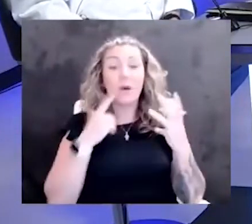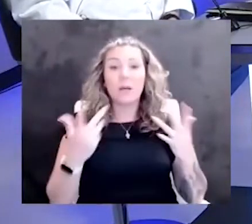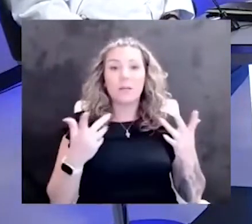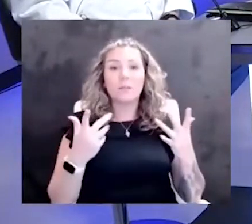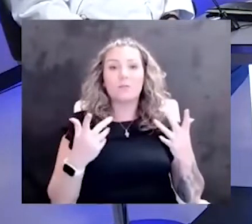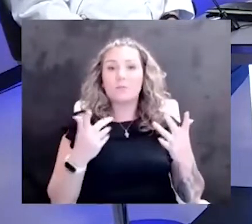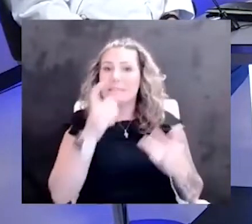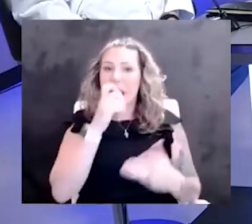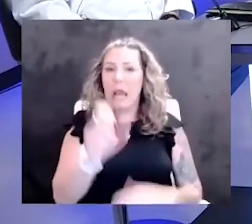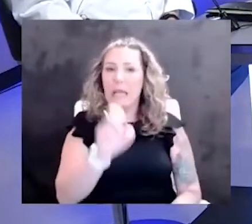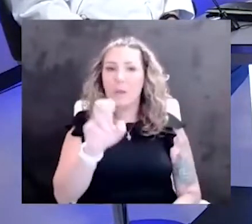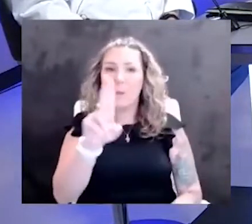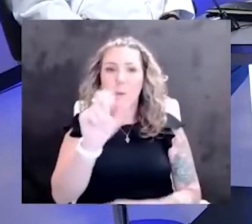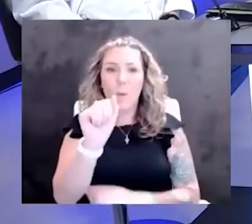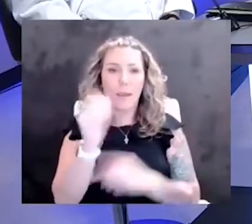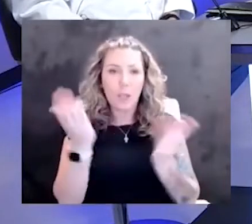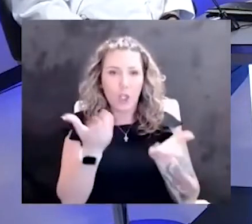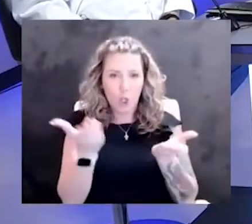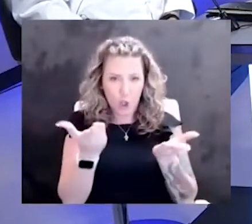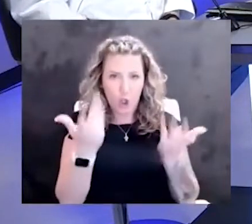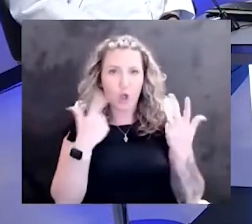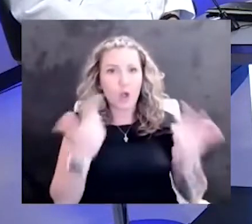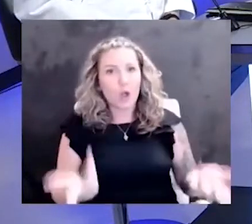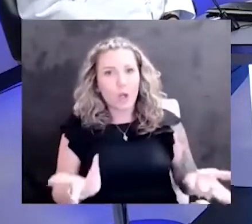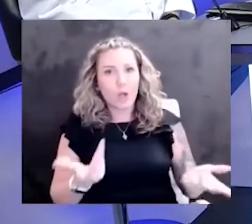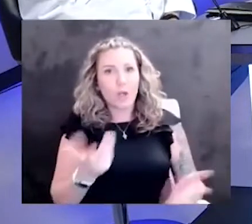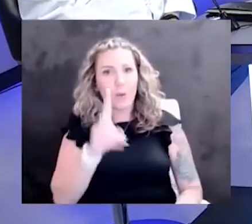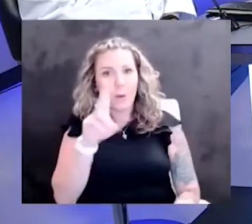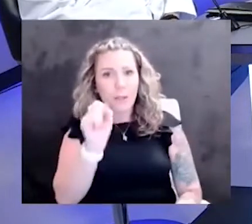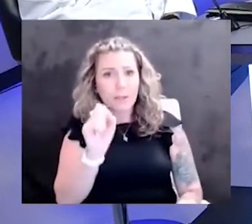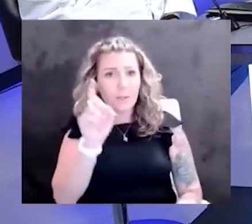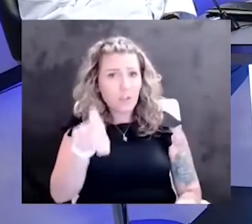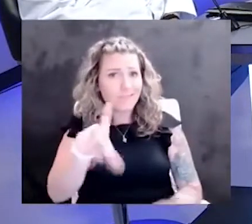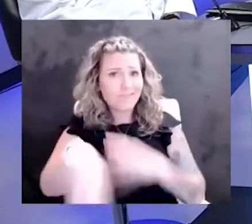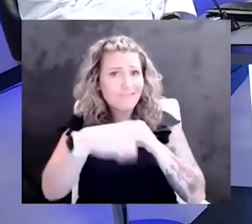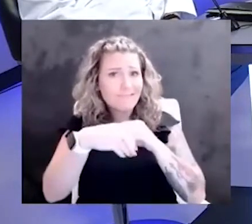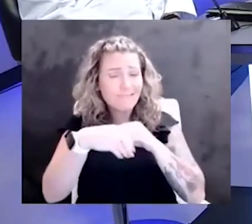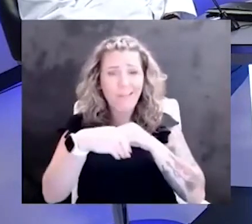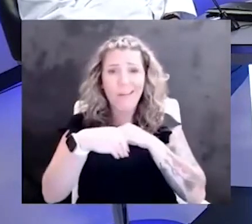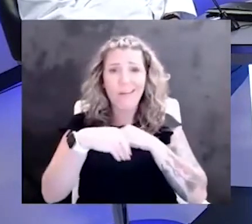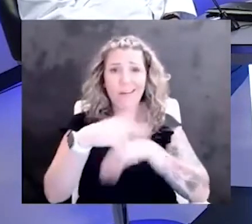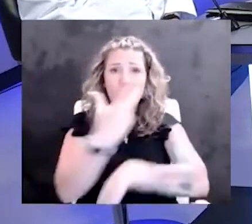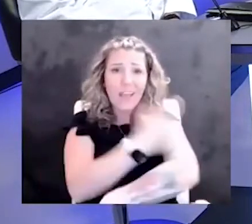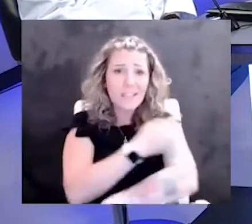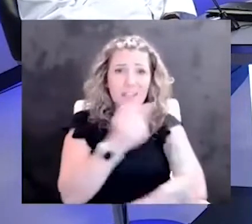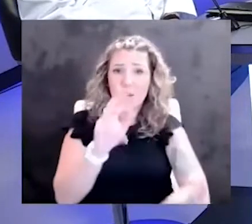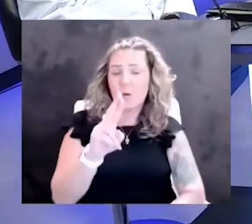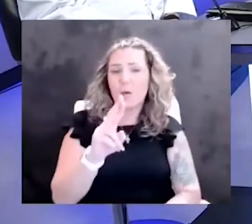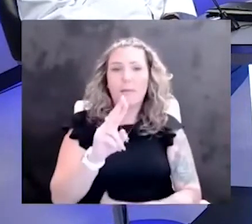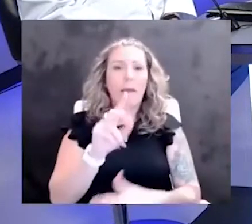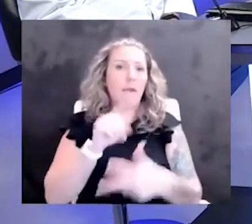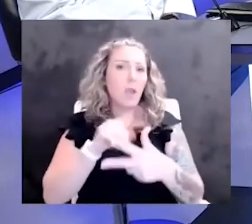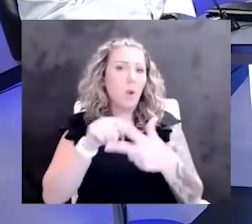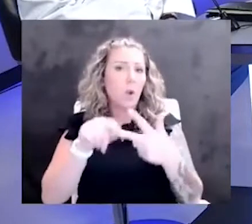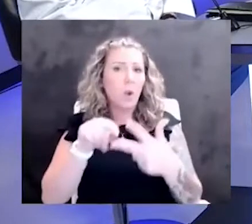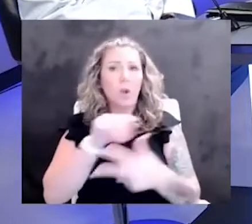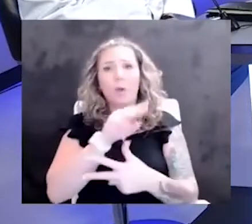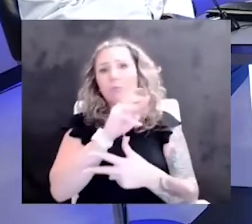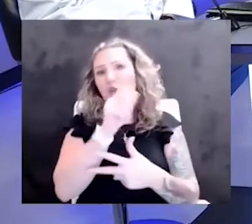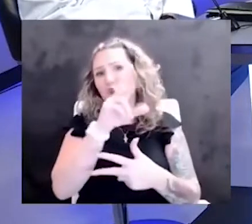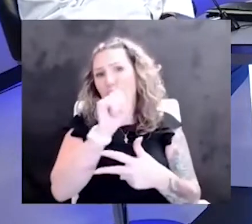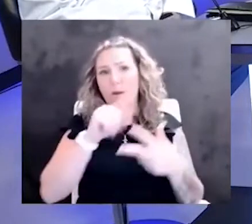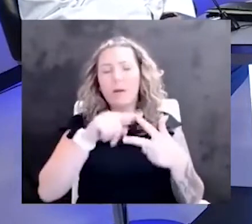authorization in the United States. Should they get another vaccine that's a U.S. vaccine, or at least like Moderna, Pfizer, J&J? And if